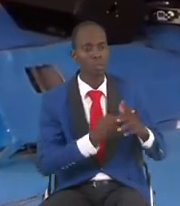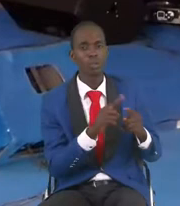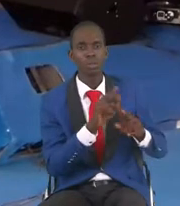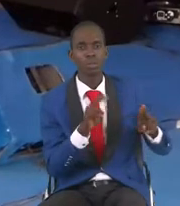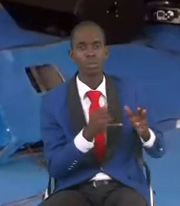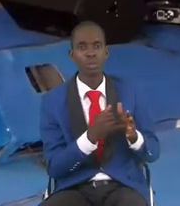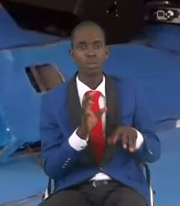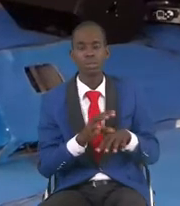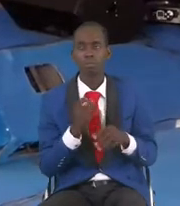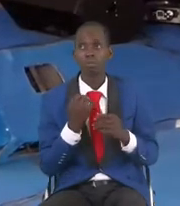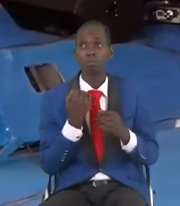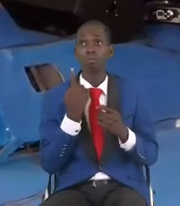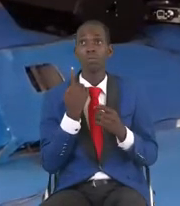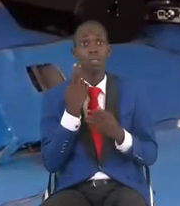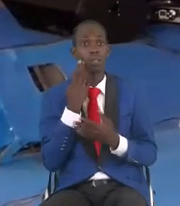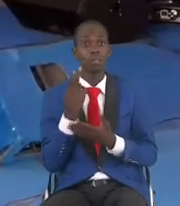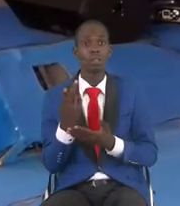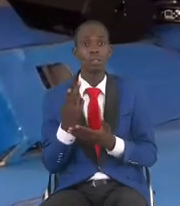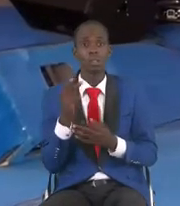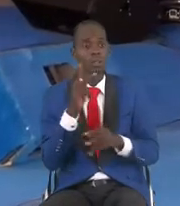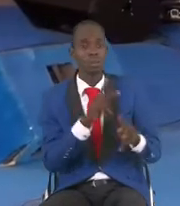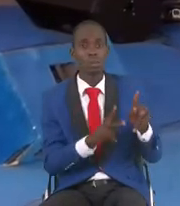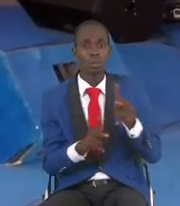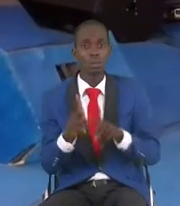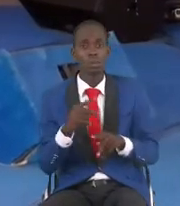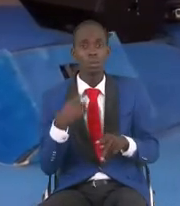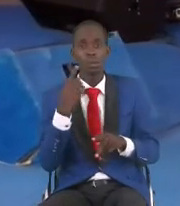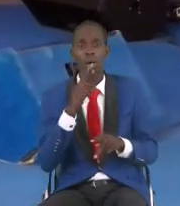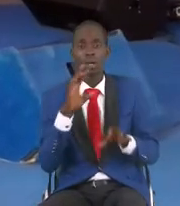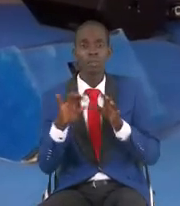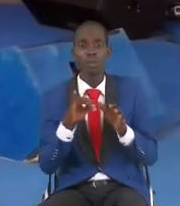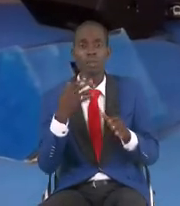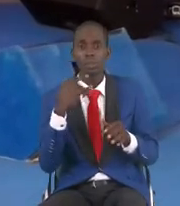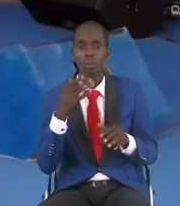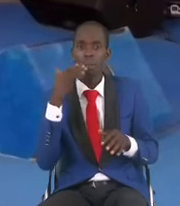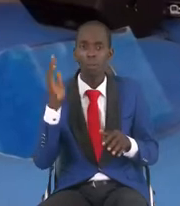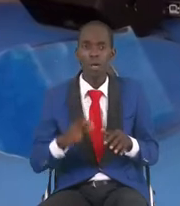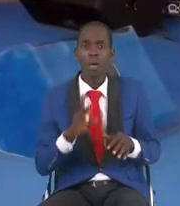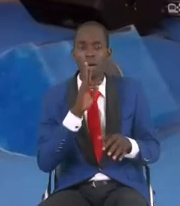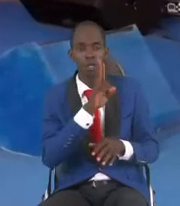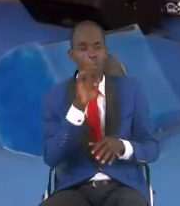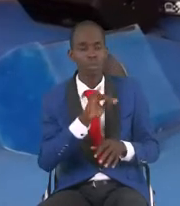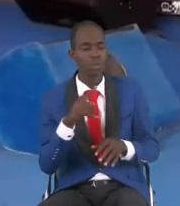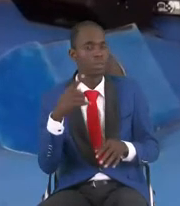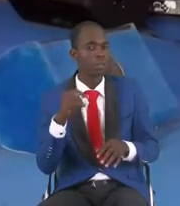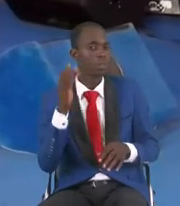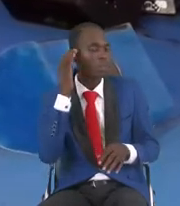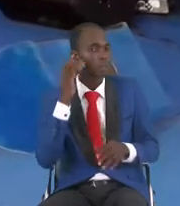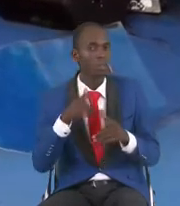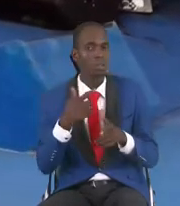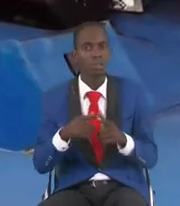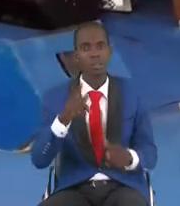woke up and said, see, the people who are doing the evil, they're using the radio. And then television came. And